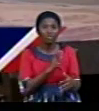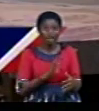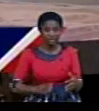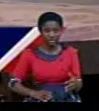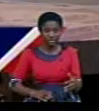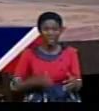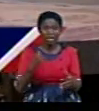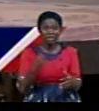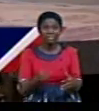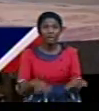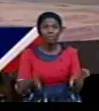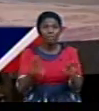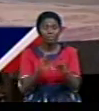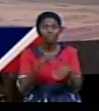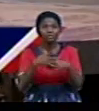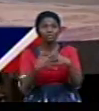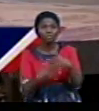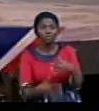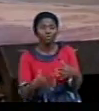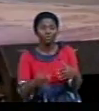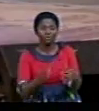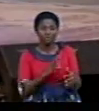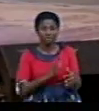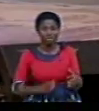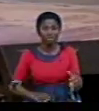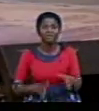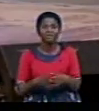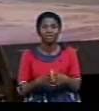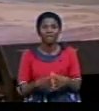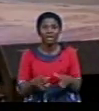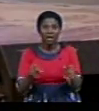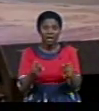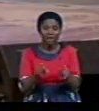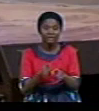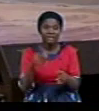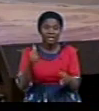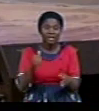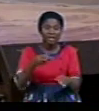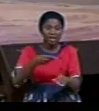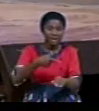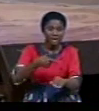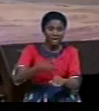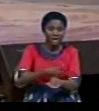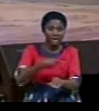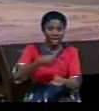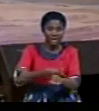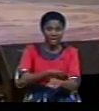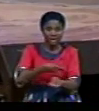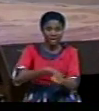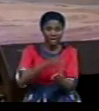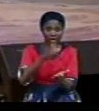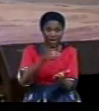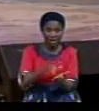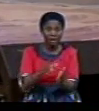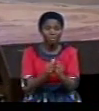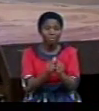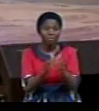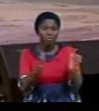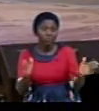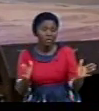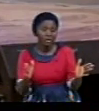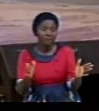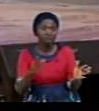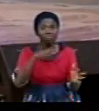of Christ as of a lamb without blemish and without sport